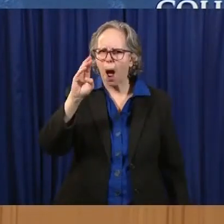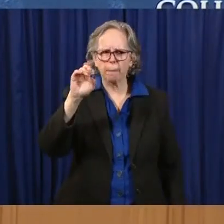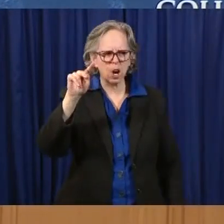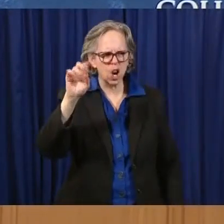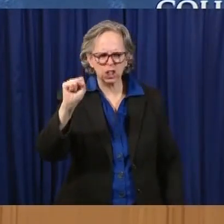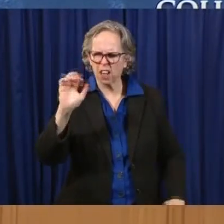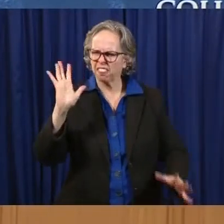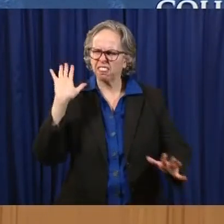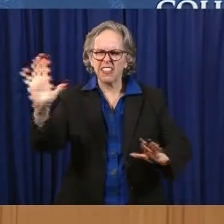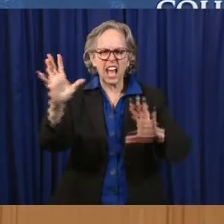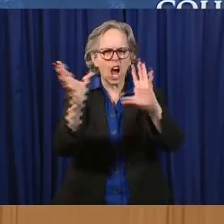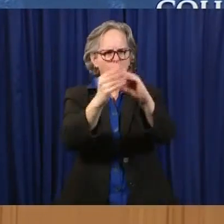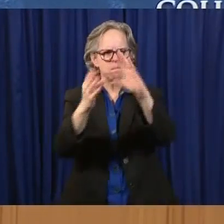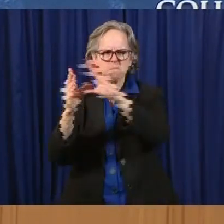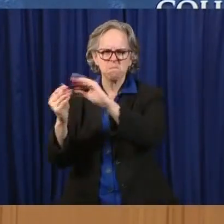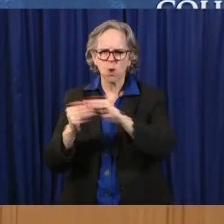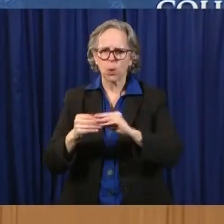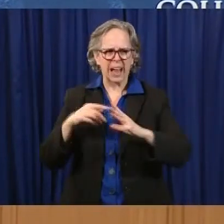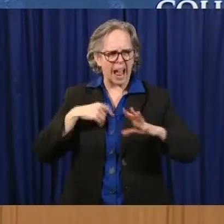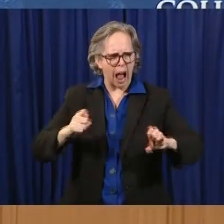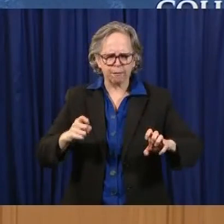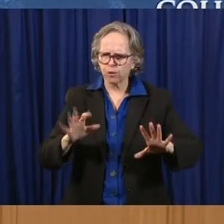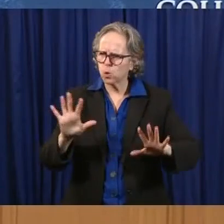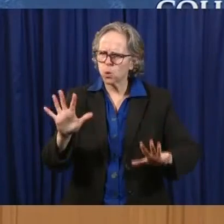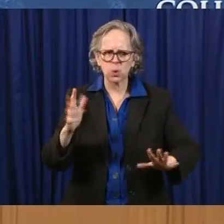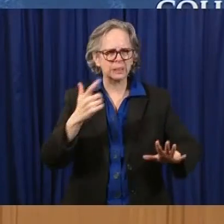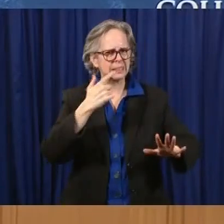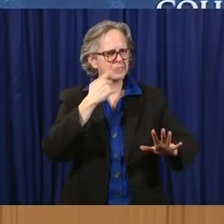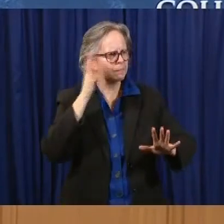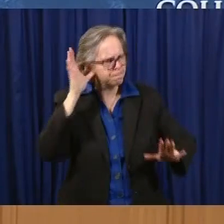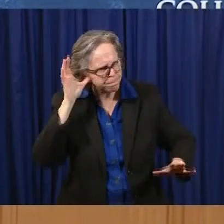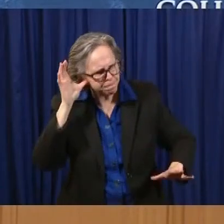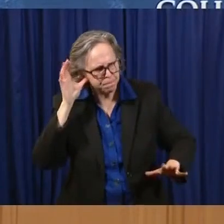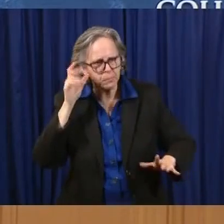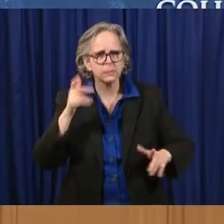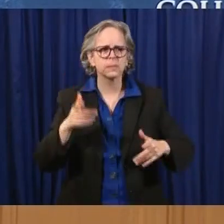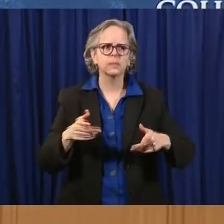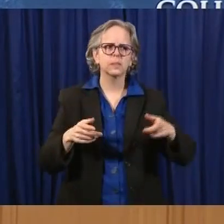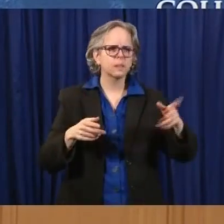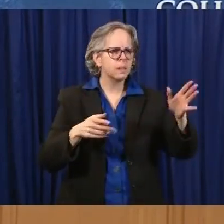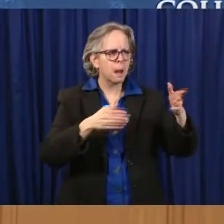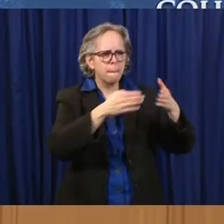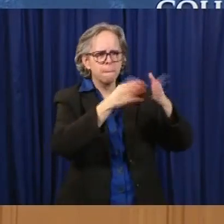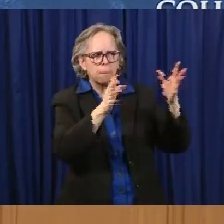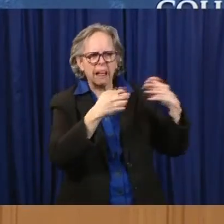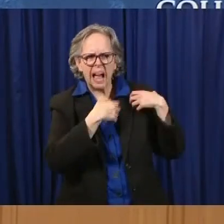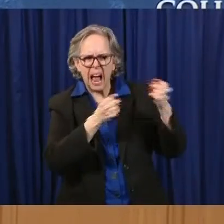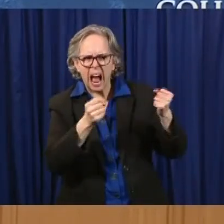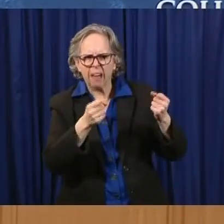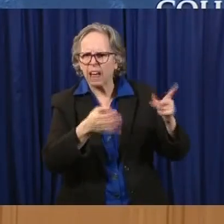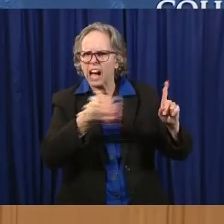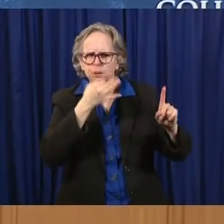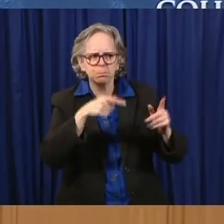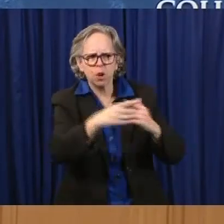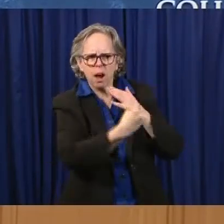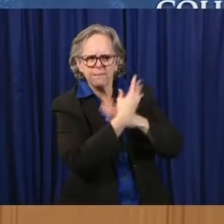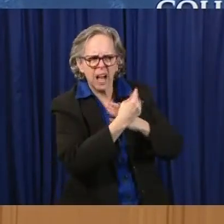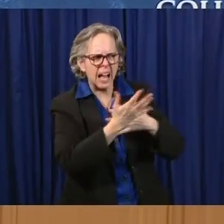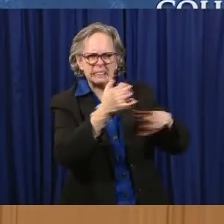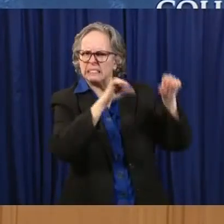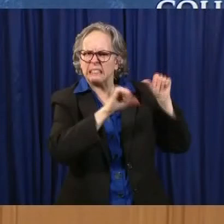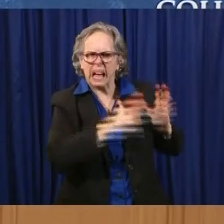be listening to our doctors, our medical experts, our public health leaders, to make sure that we